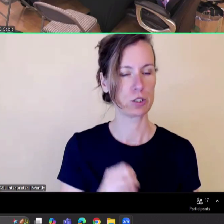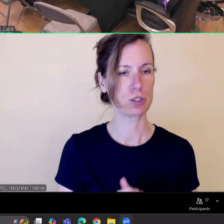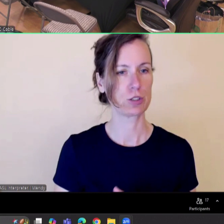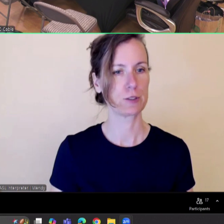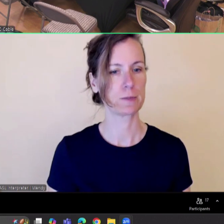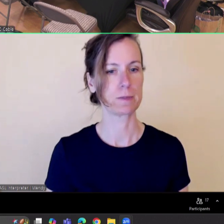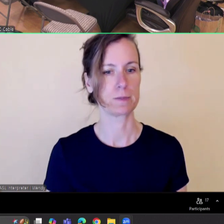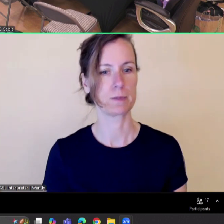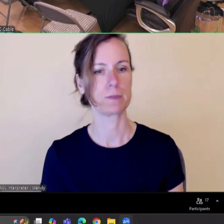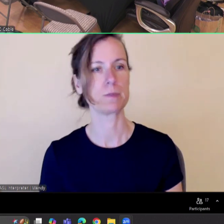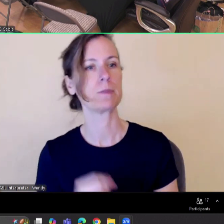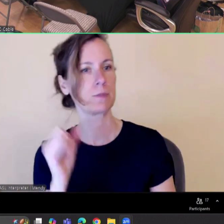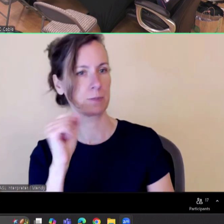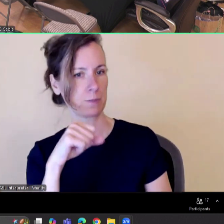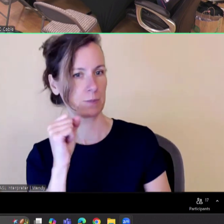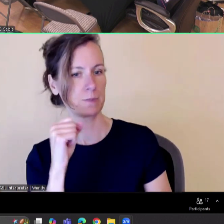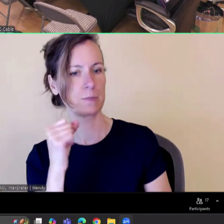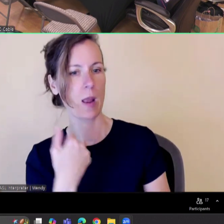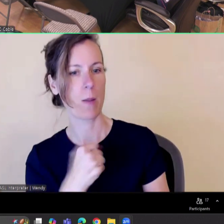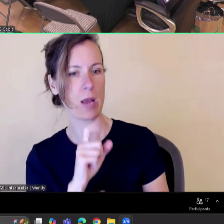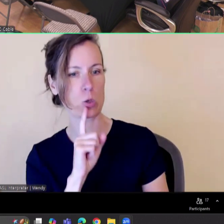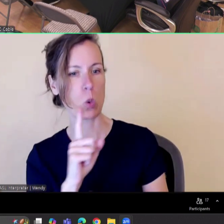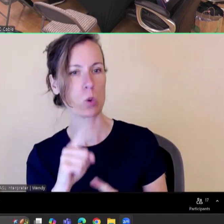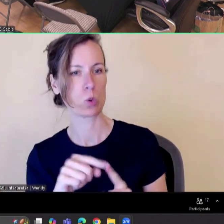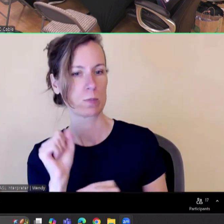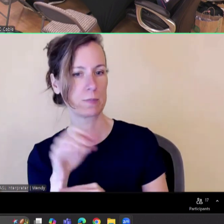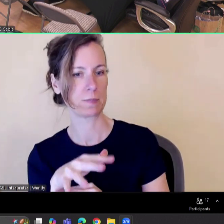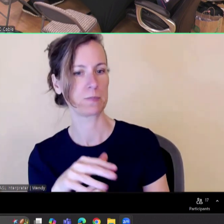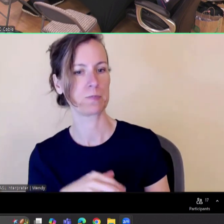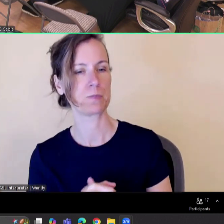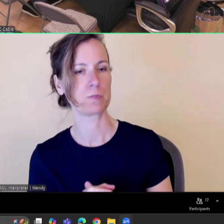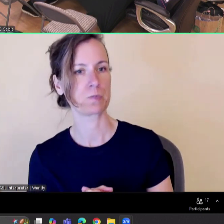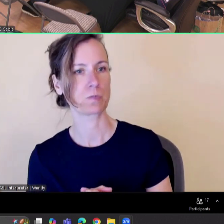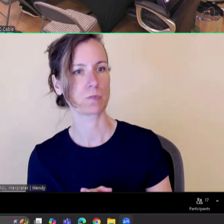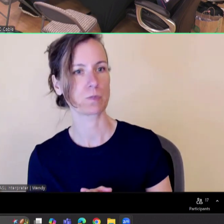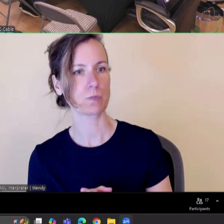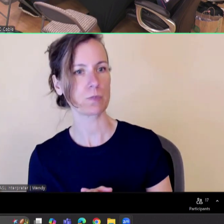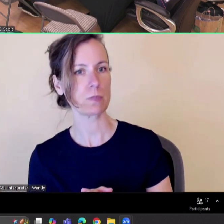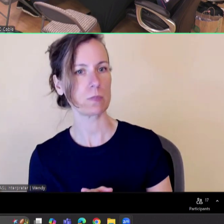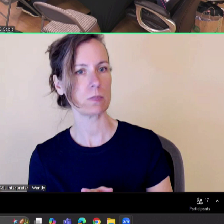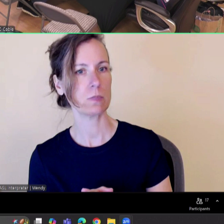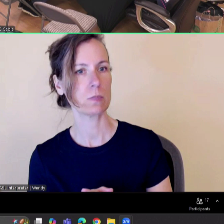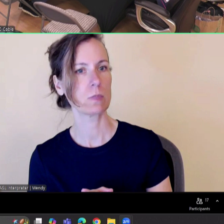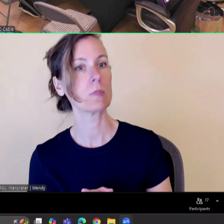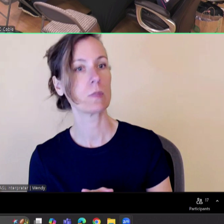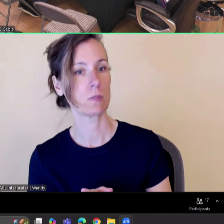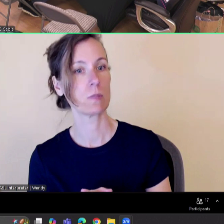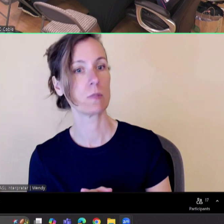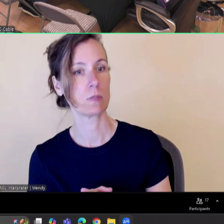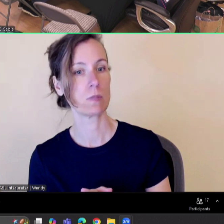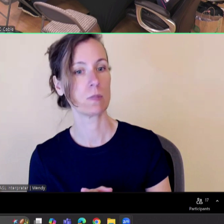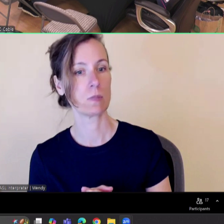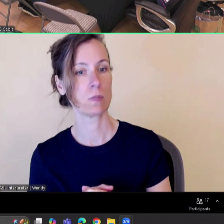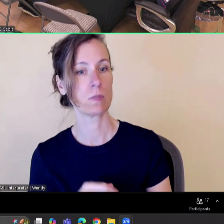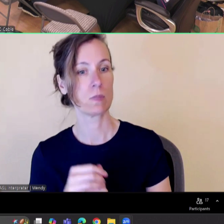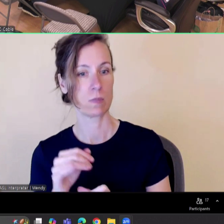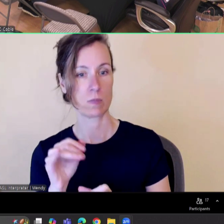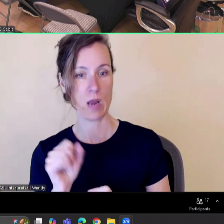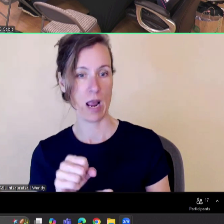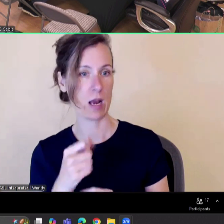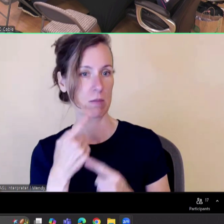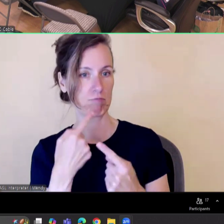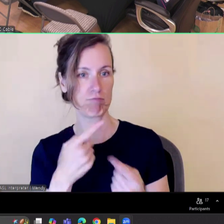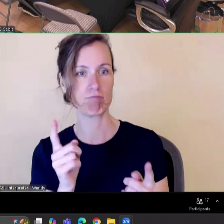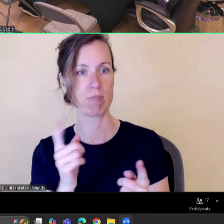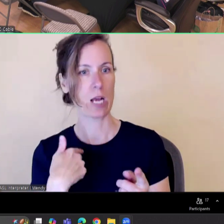sure. I'm going to get it one of these things. I'll make sure that I share it. I can just share it with you all before I leave right now, and you can go